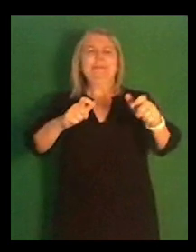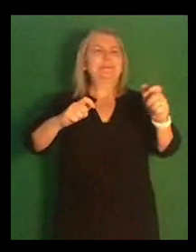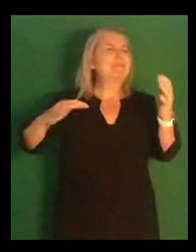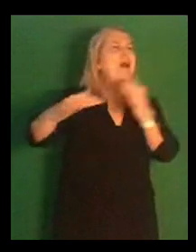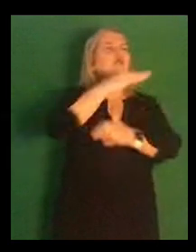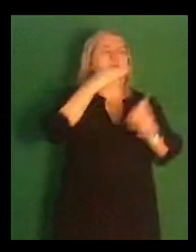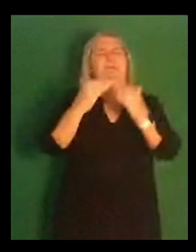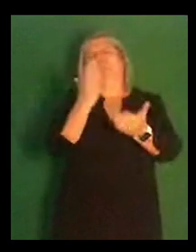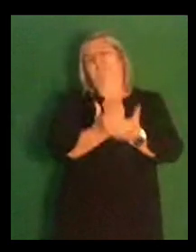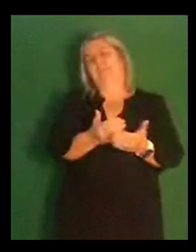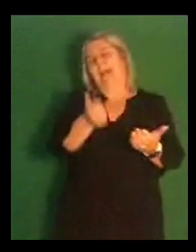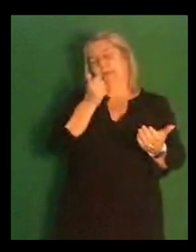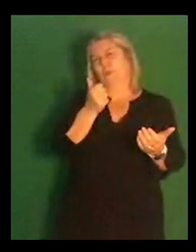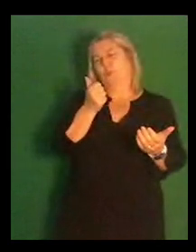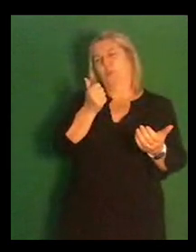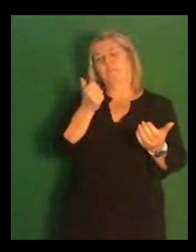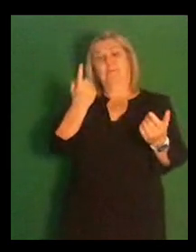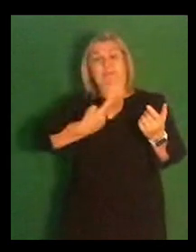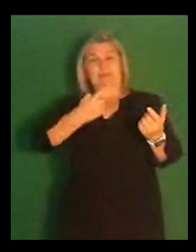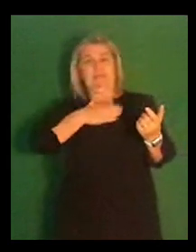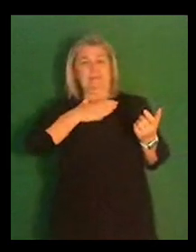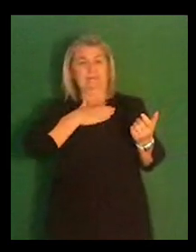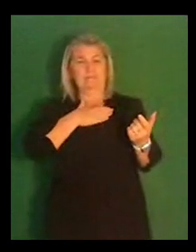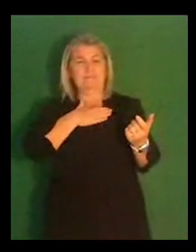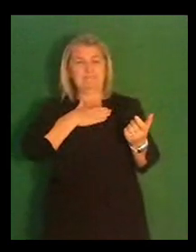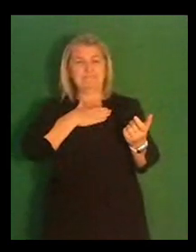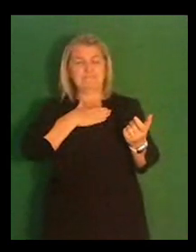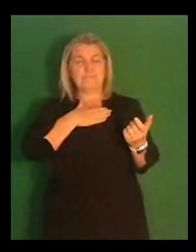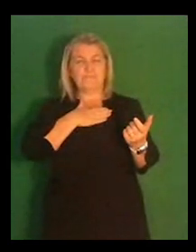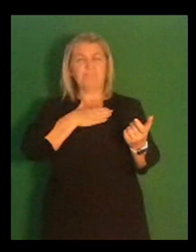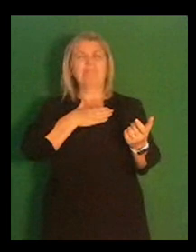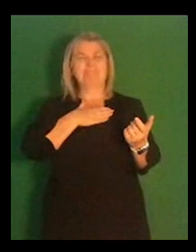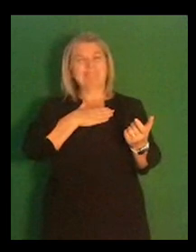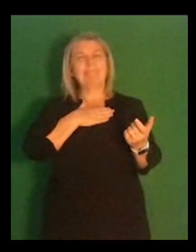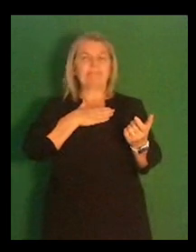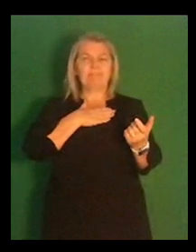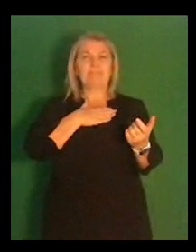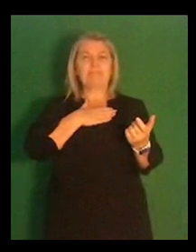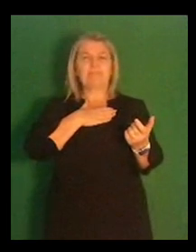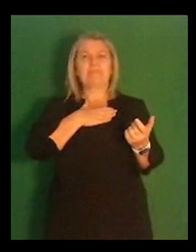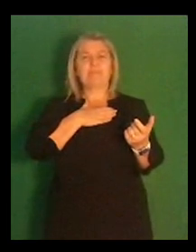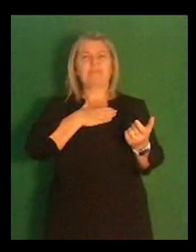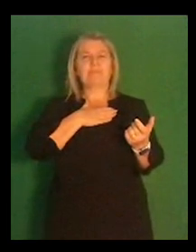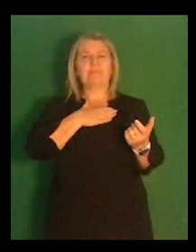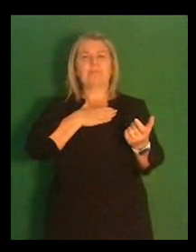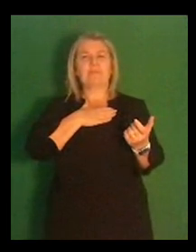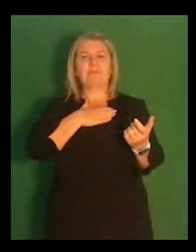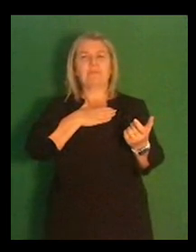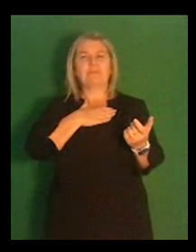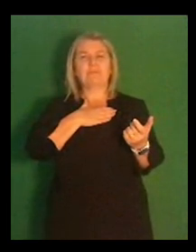I'm just going to go back to, again, I'm sort of on delay, but